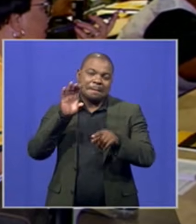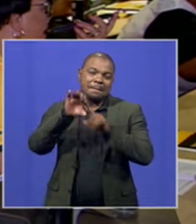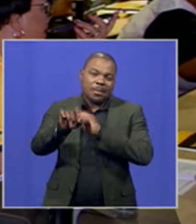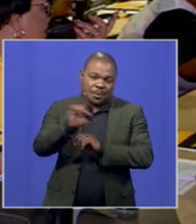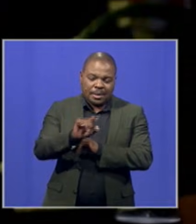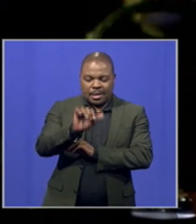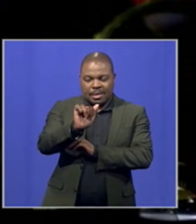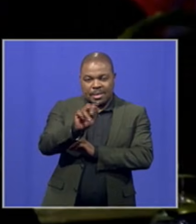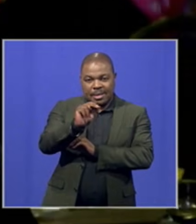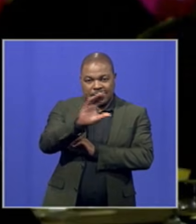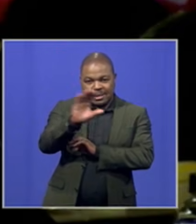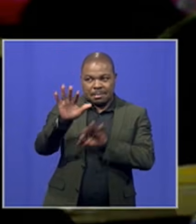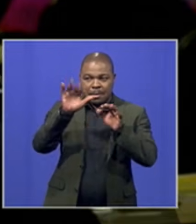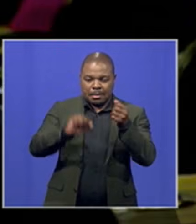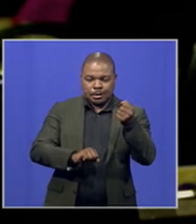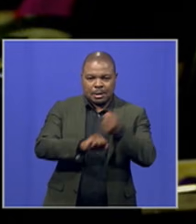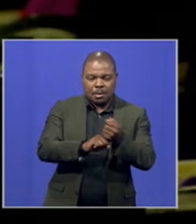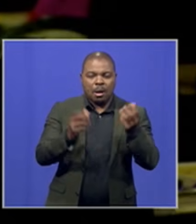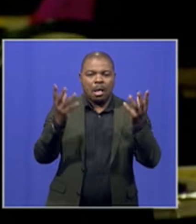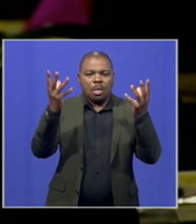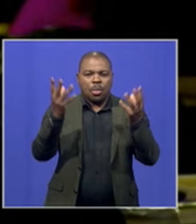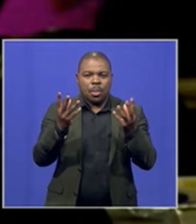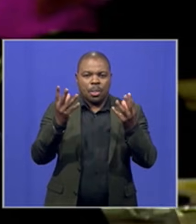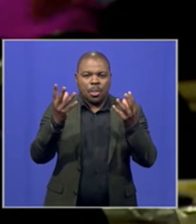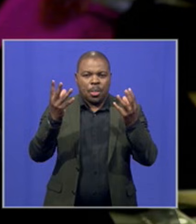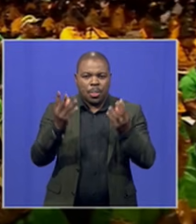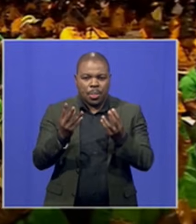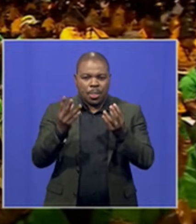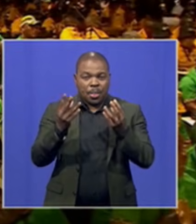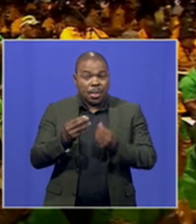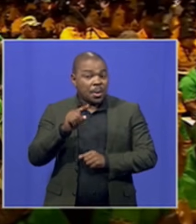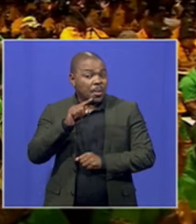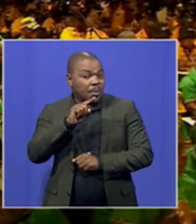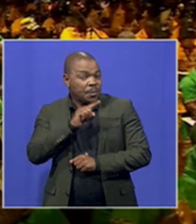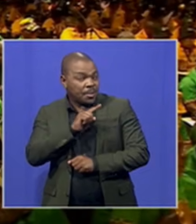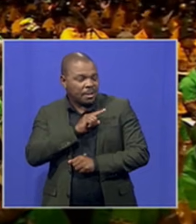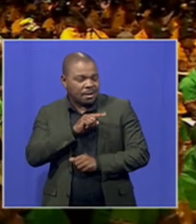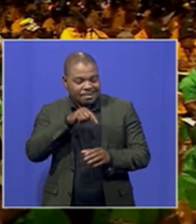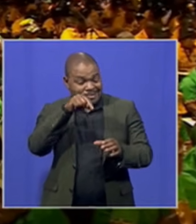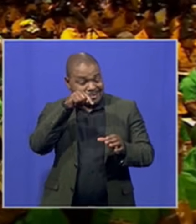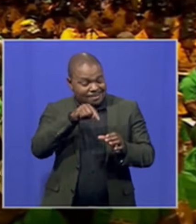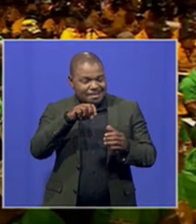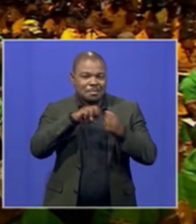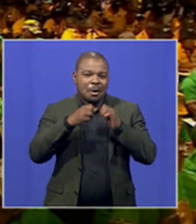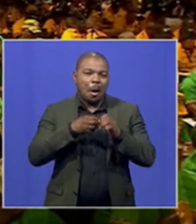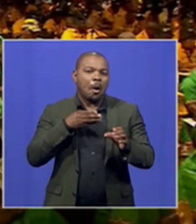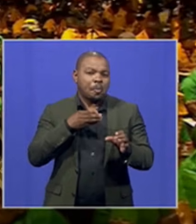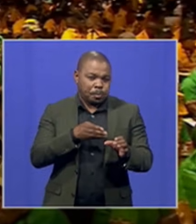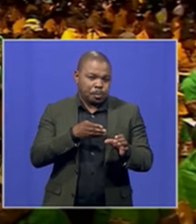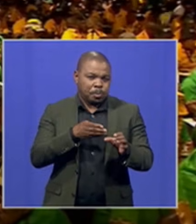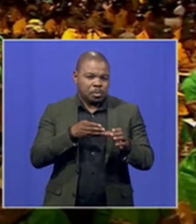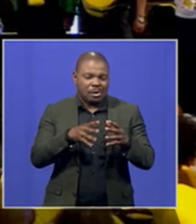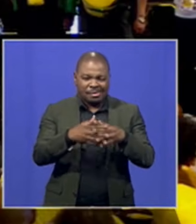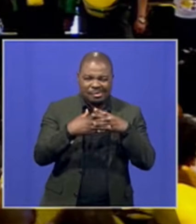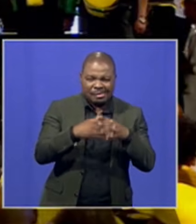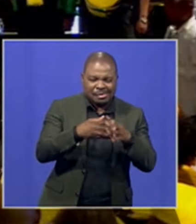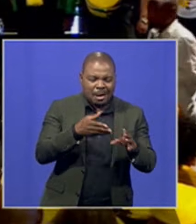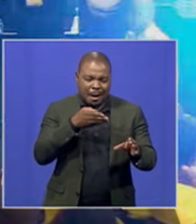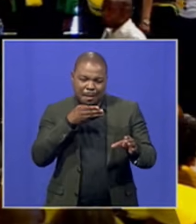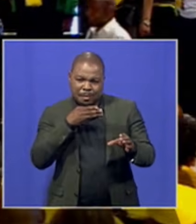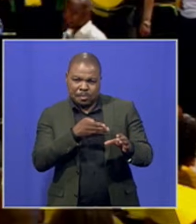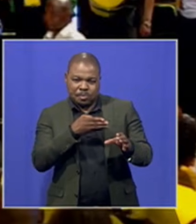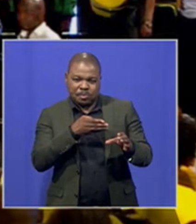e lahlehelwa ke batshehetsi tabeng tsa dikgetho ka baka la mathata a bileng teng ka ramokgatlo maphempe a